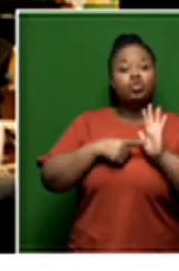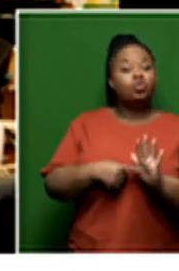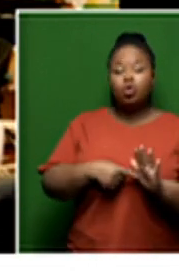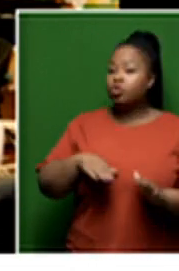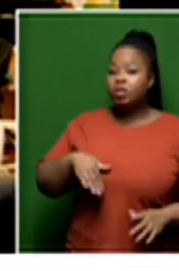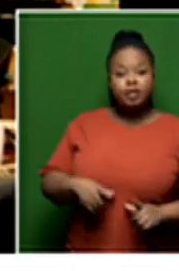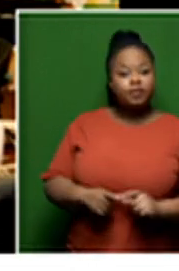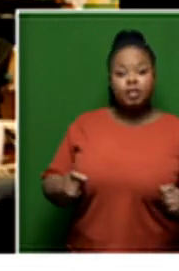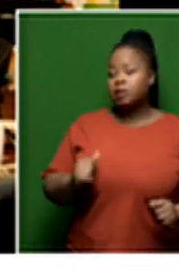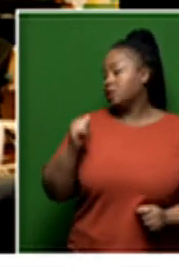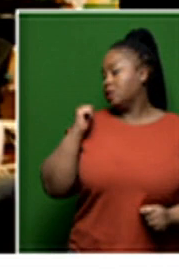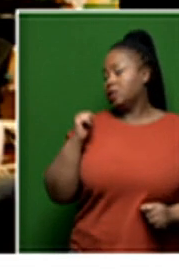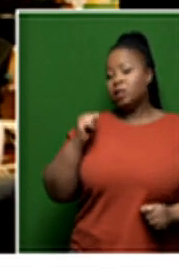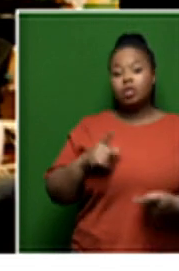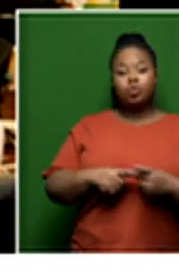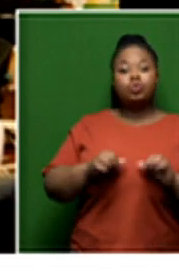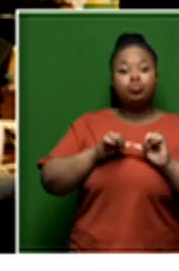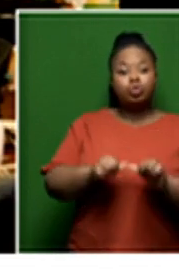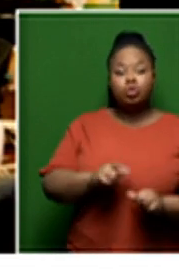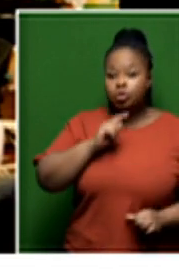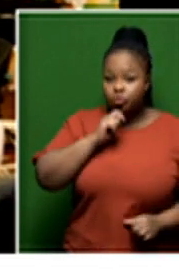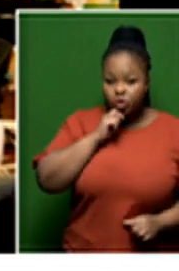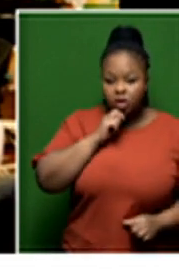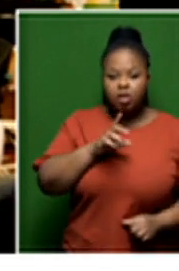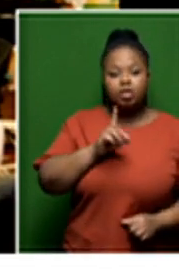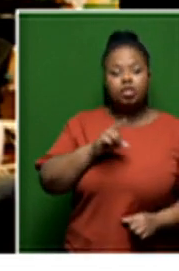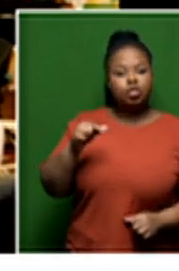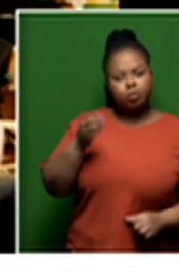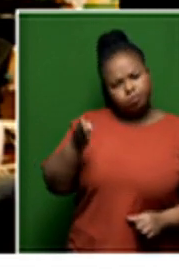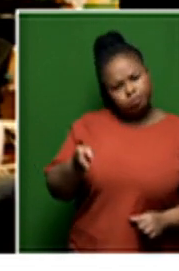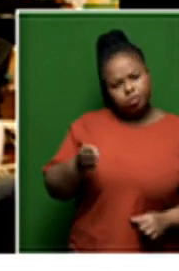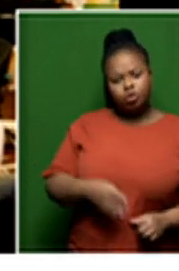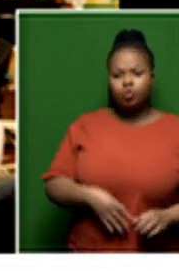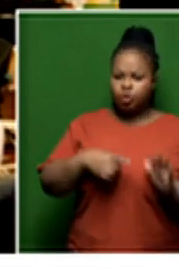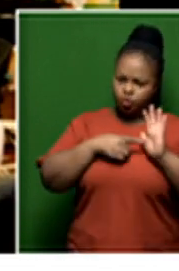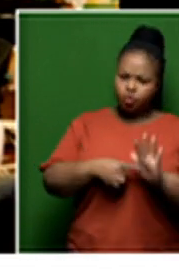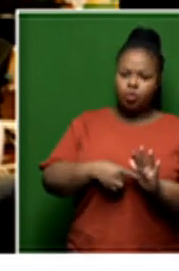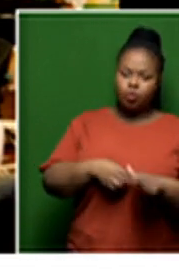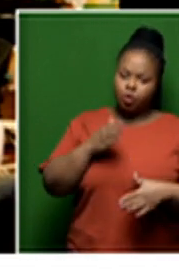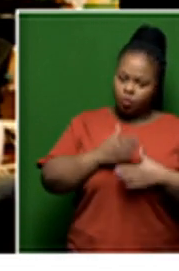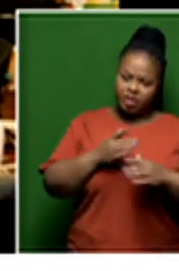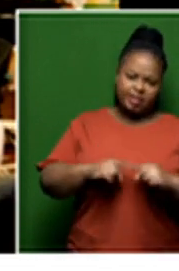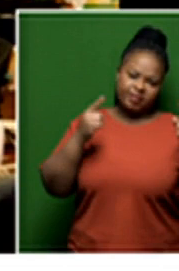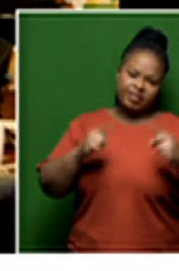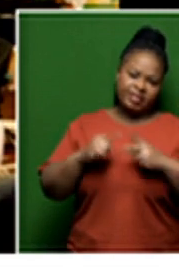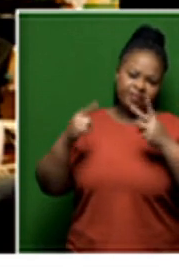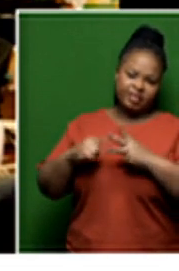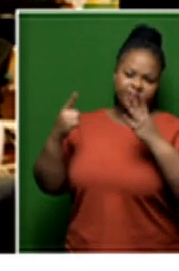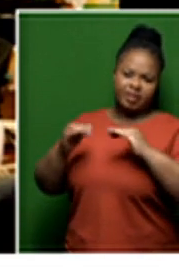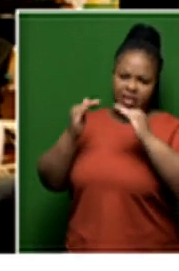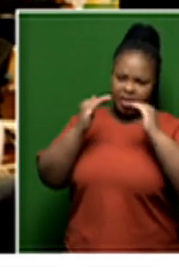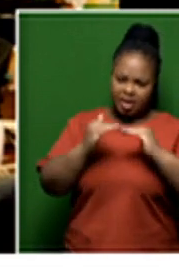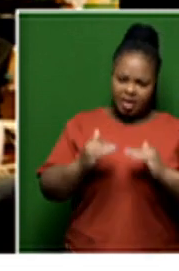what was showed yesterday, and what is going to be shown this morning as the DG is on the ground will show work at different